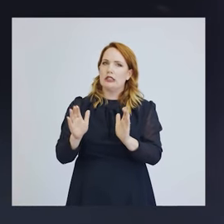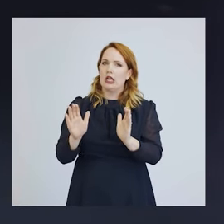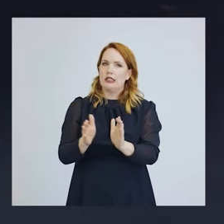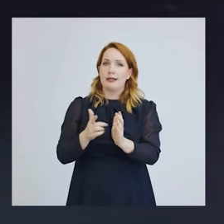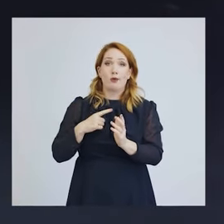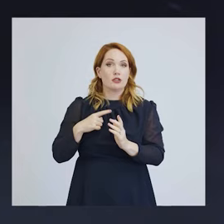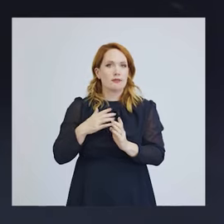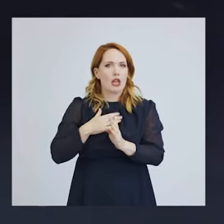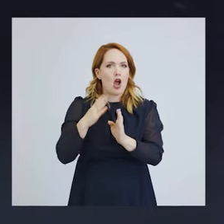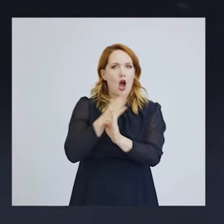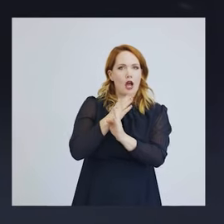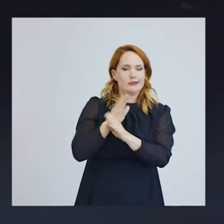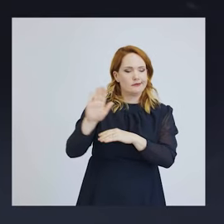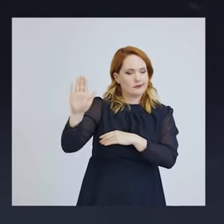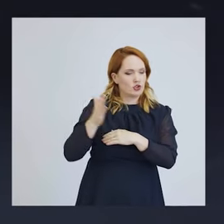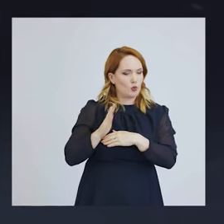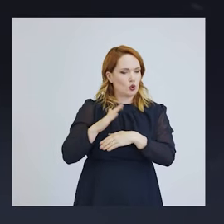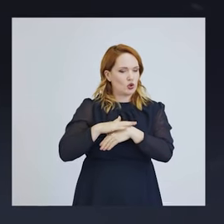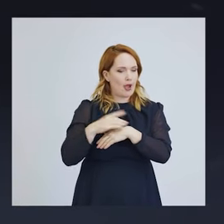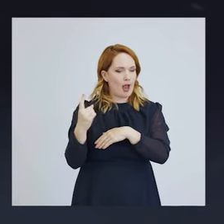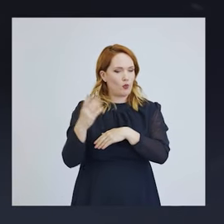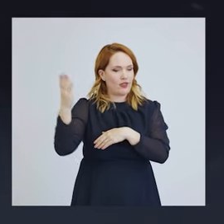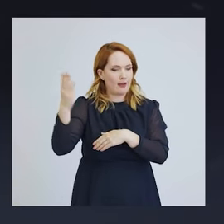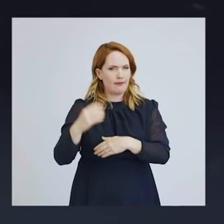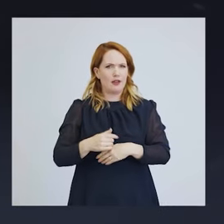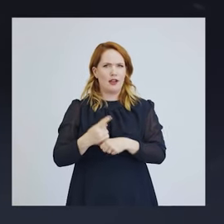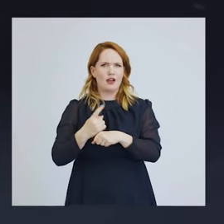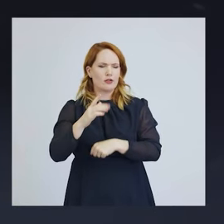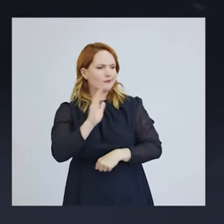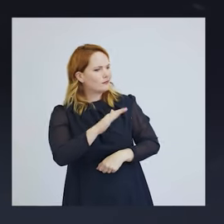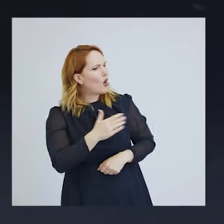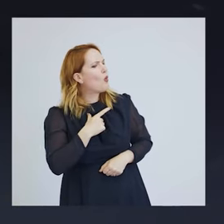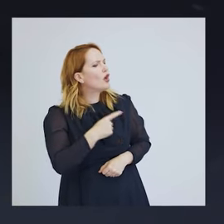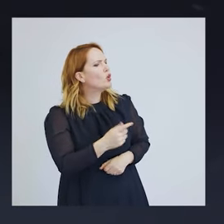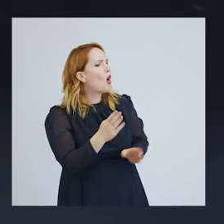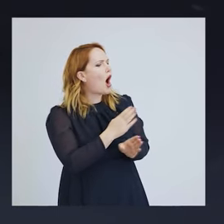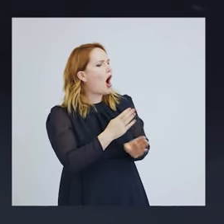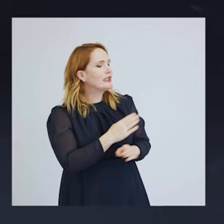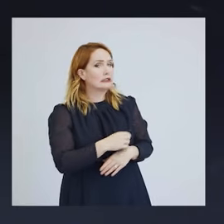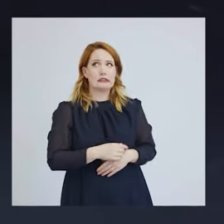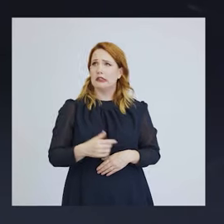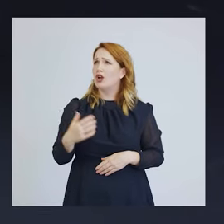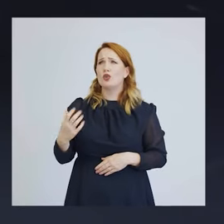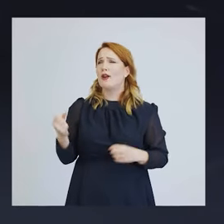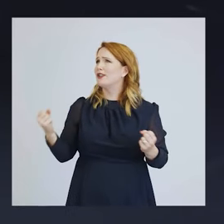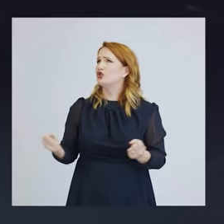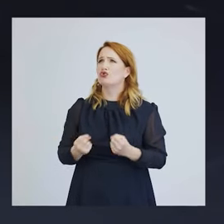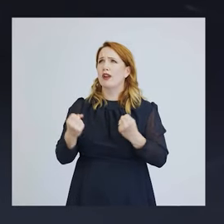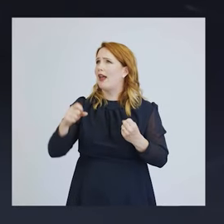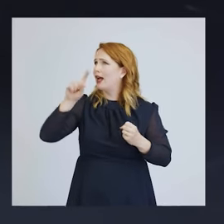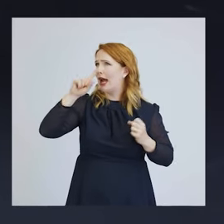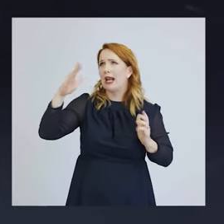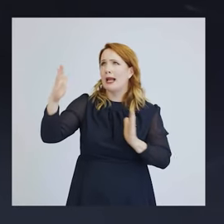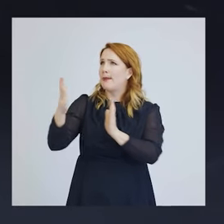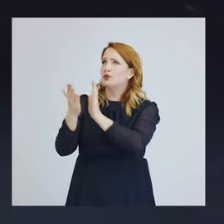Jesus became less and less because I was hiding from God. And I felt God say to me, why are you hiding from me?